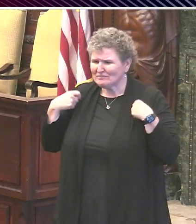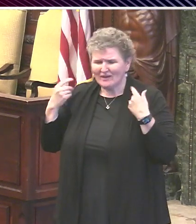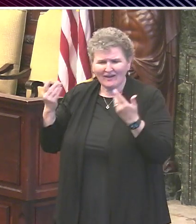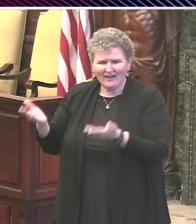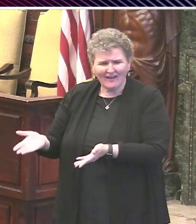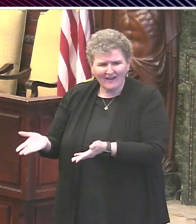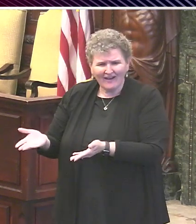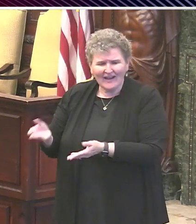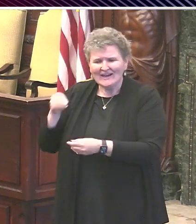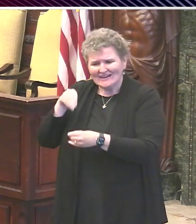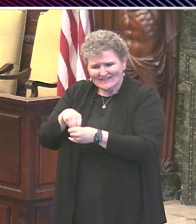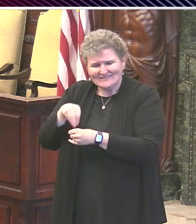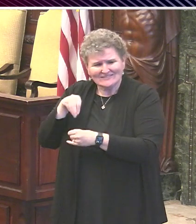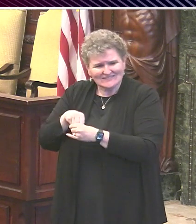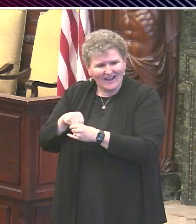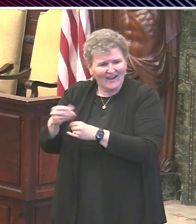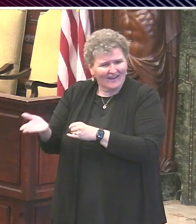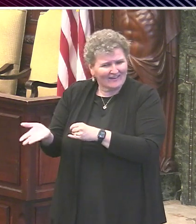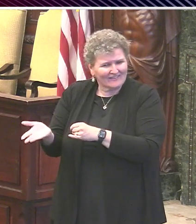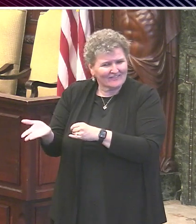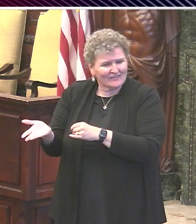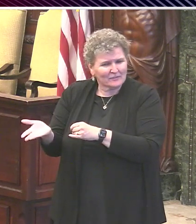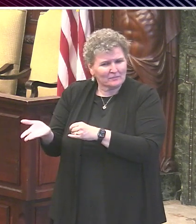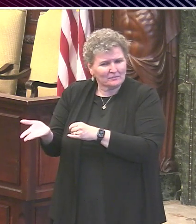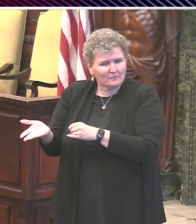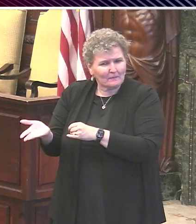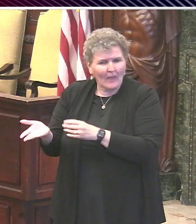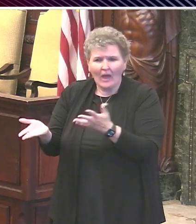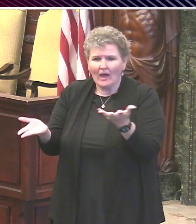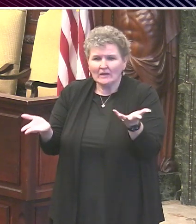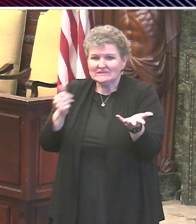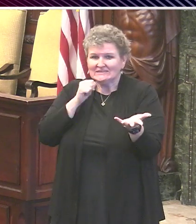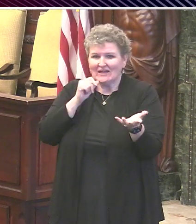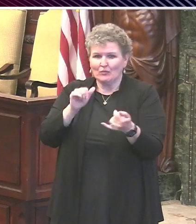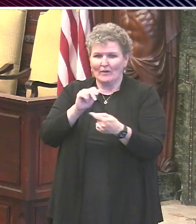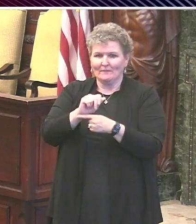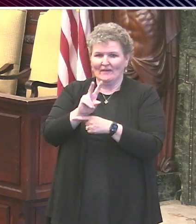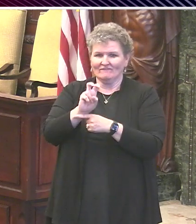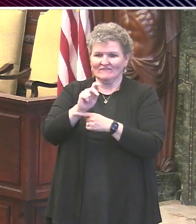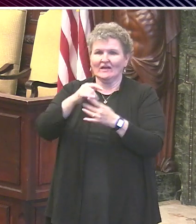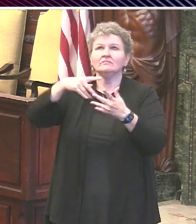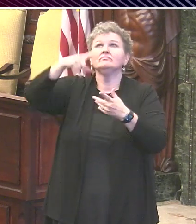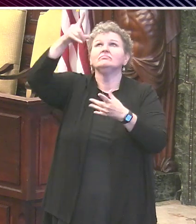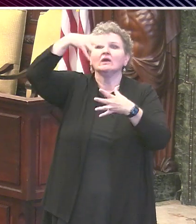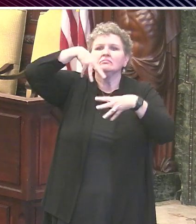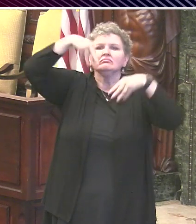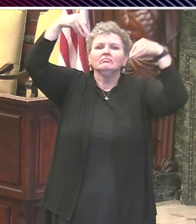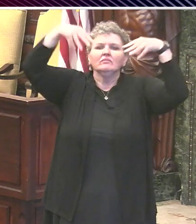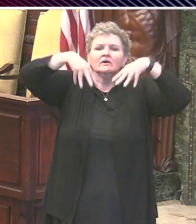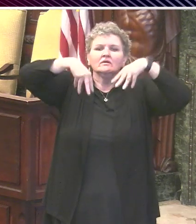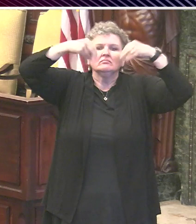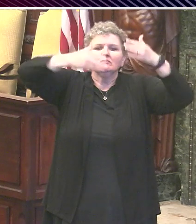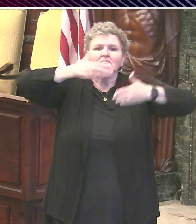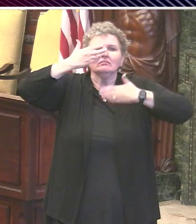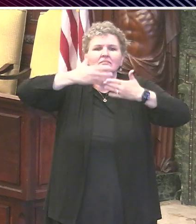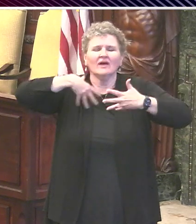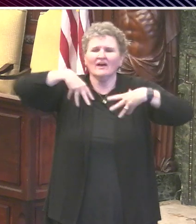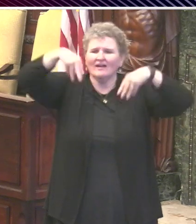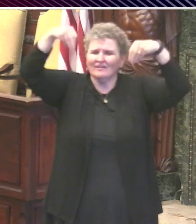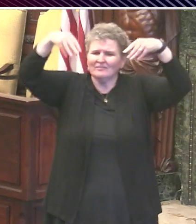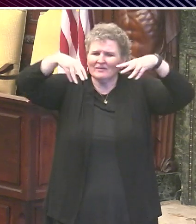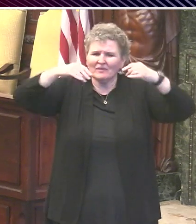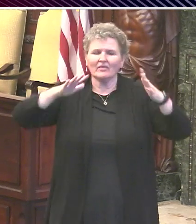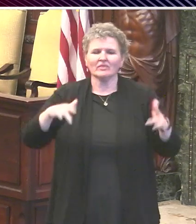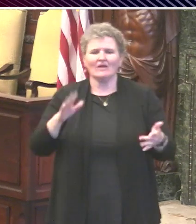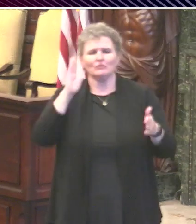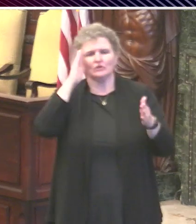indoors, not necessarily the best ventilation. Just wondering how the city got around to that decision-making process on the